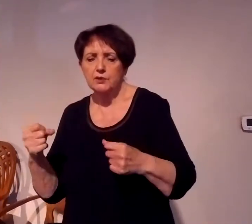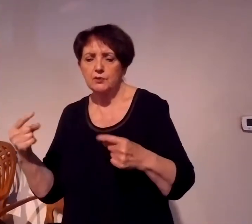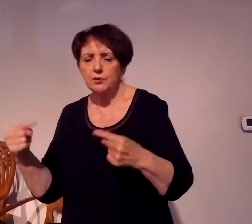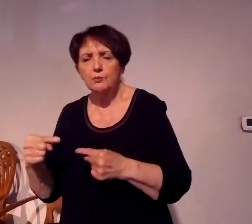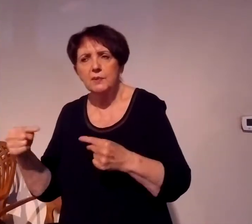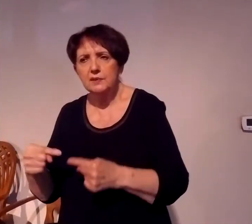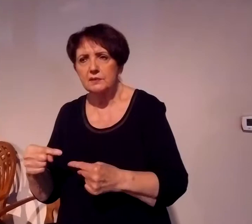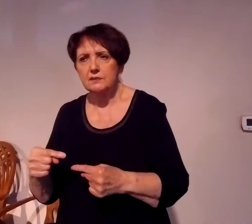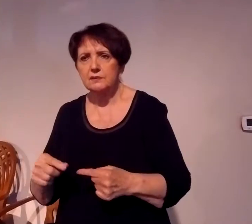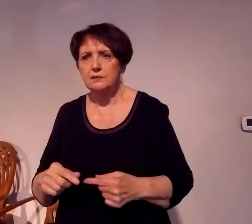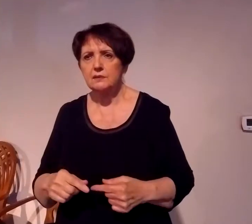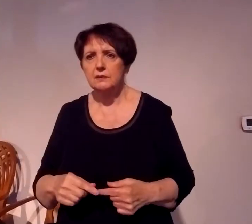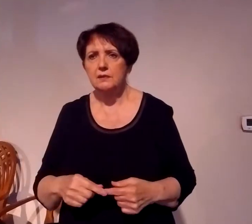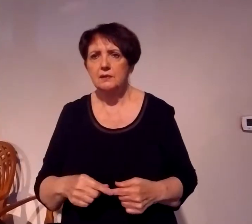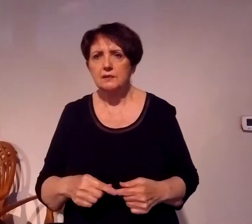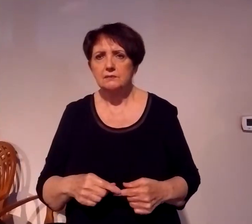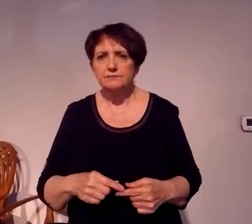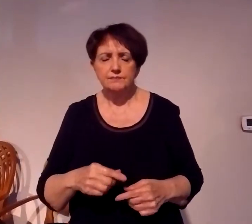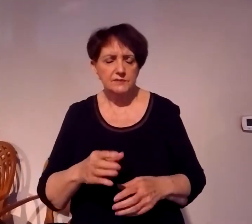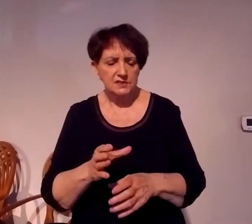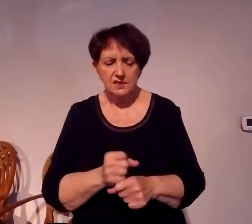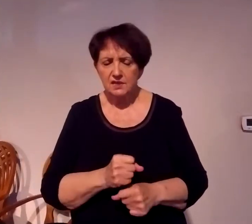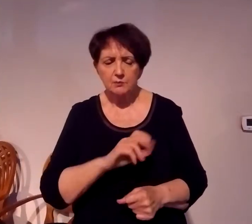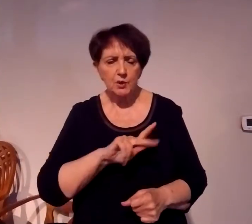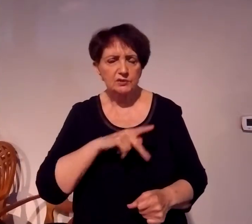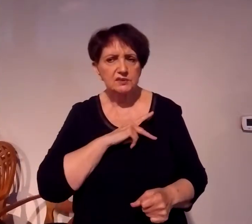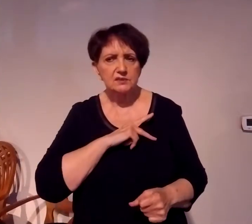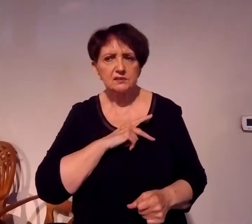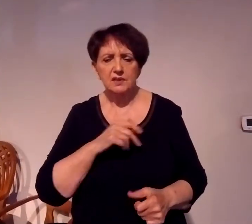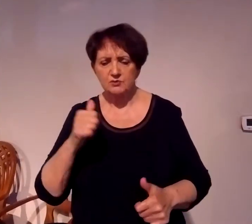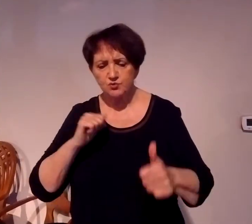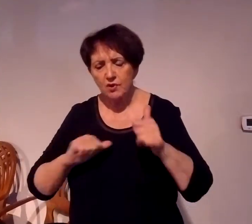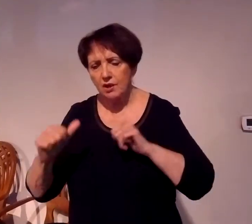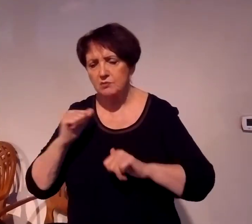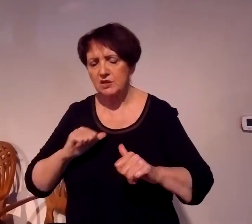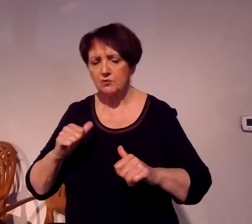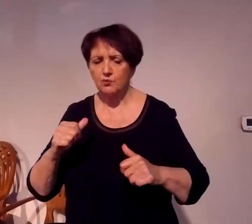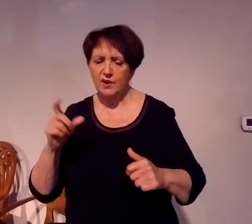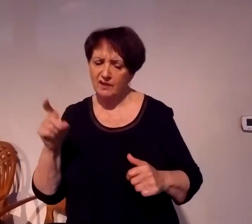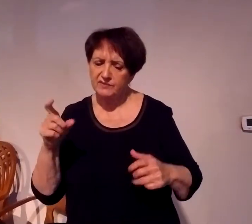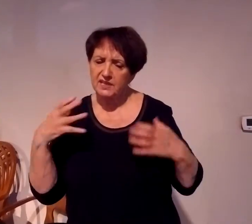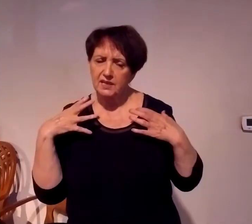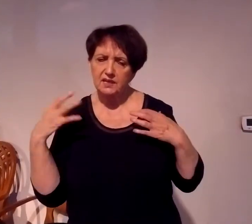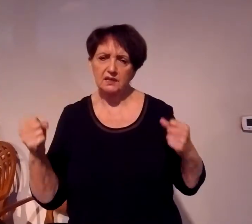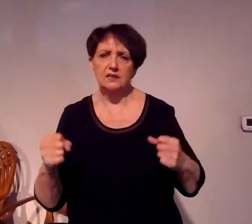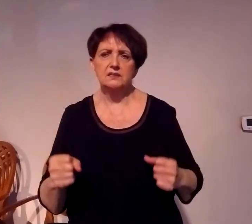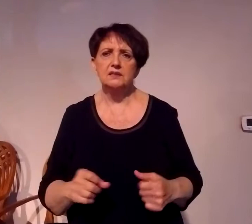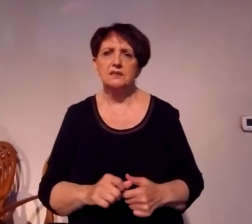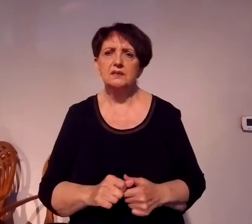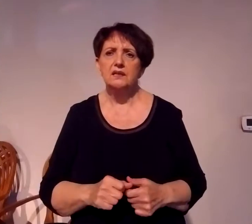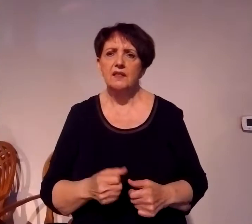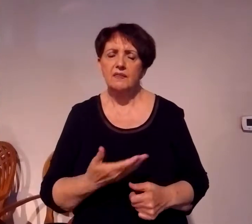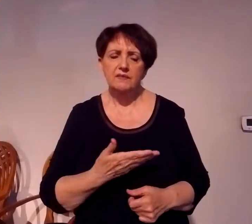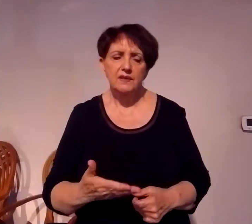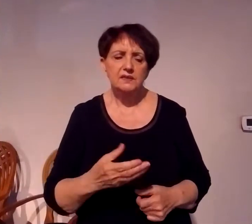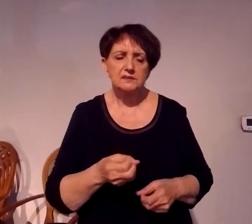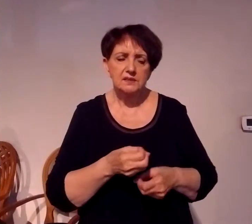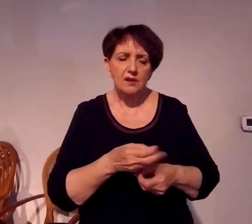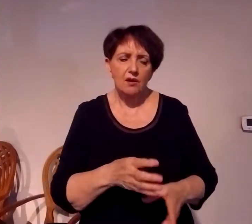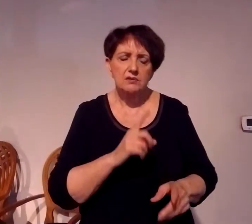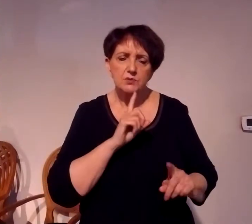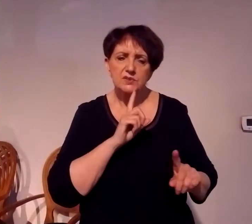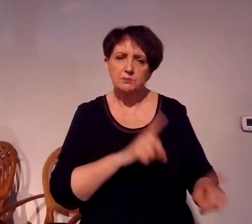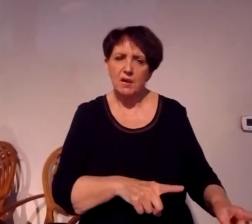own taking it personally, our own drama. We have to heal those things which cause reactionary